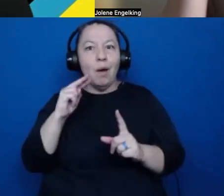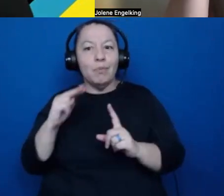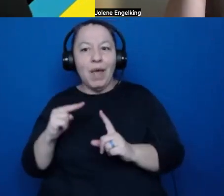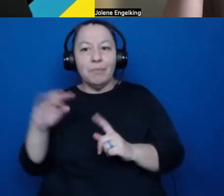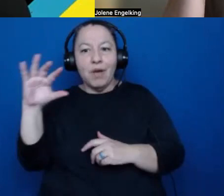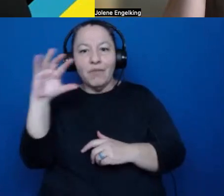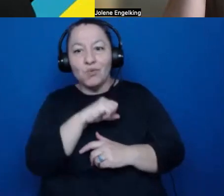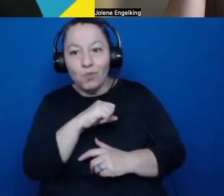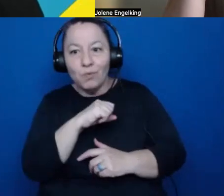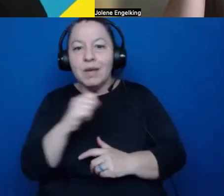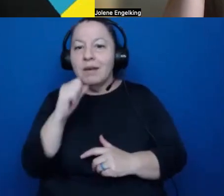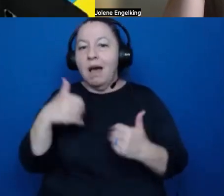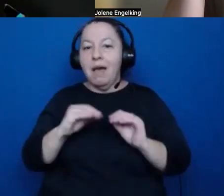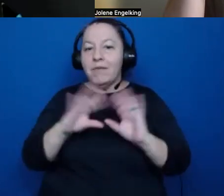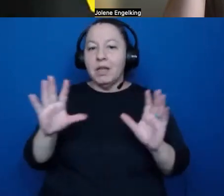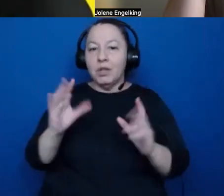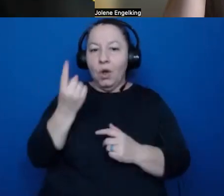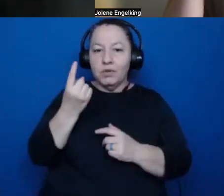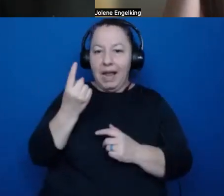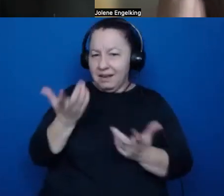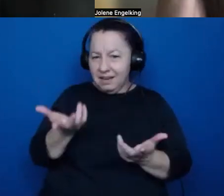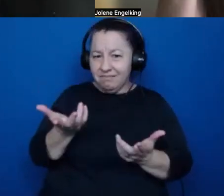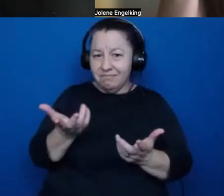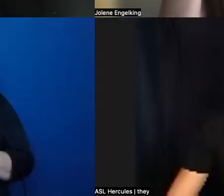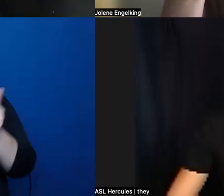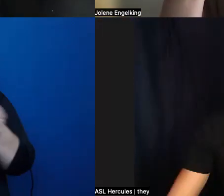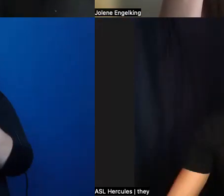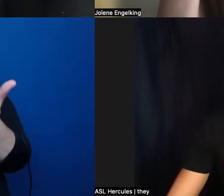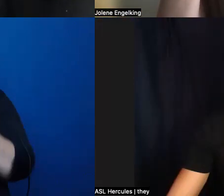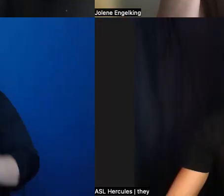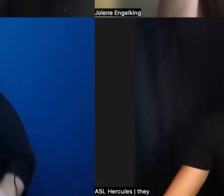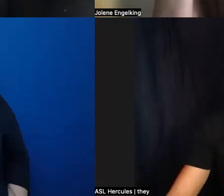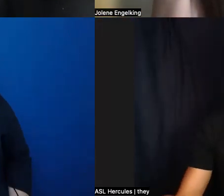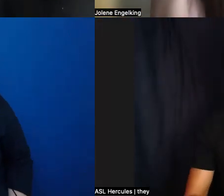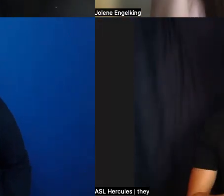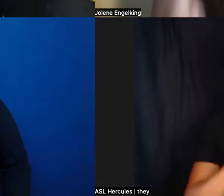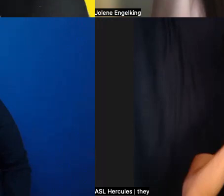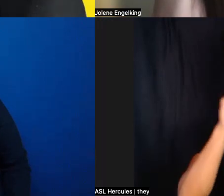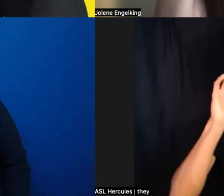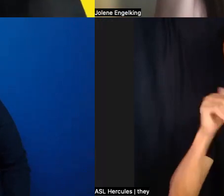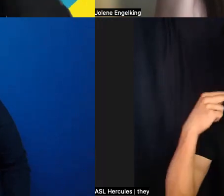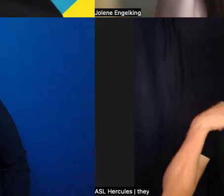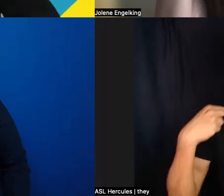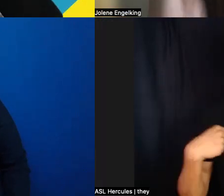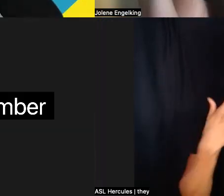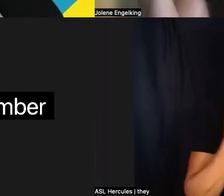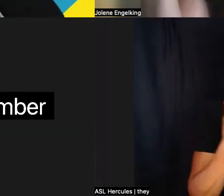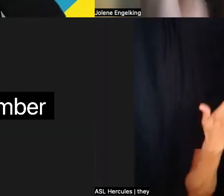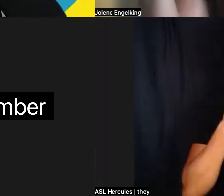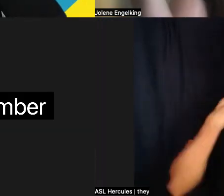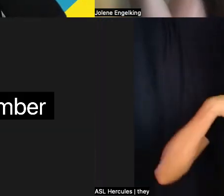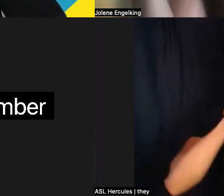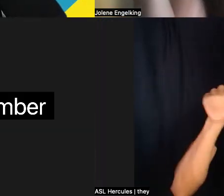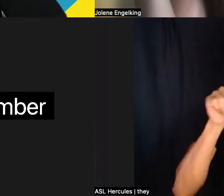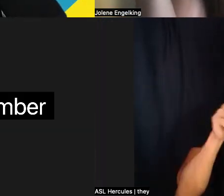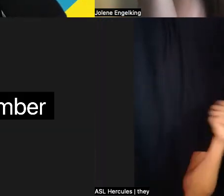assumptions, from not having a clear understanding. And that's the thing. I think that's a very human thing, right? Like we all come into spaces with assumptions, right? We've been shown